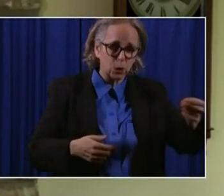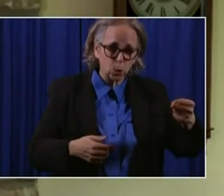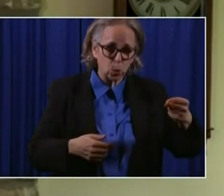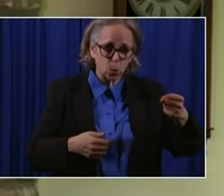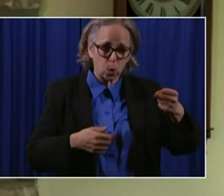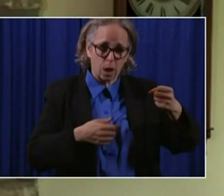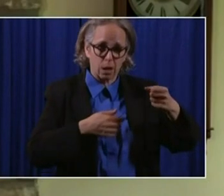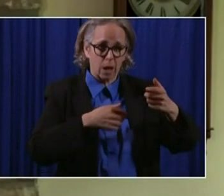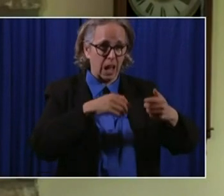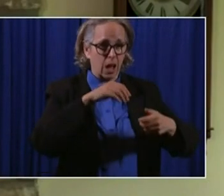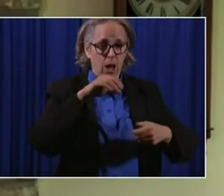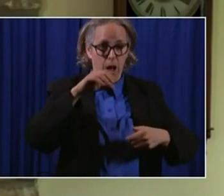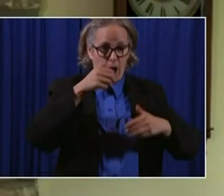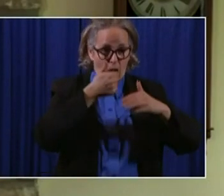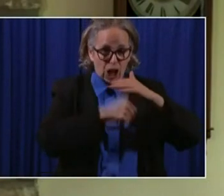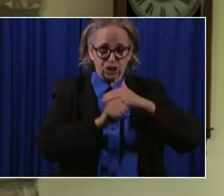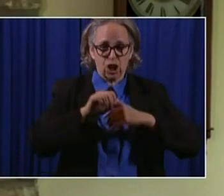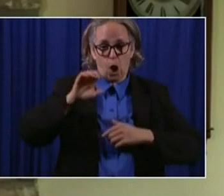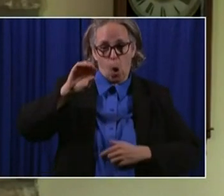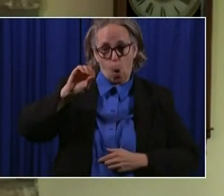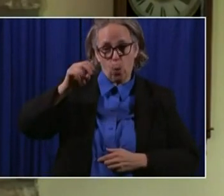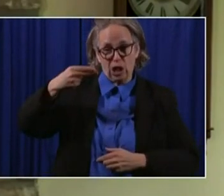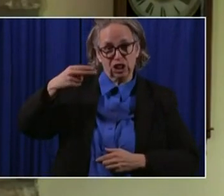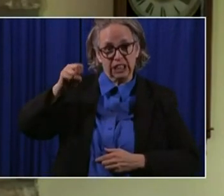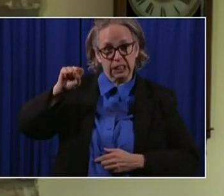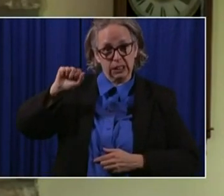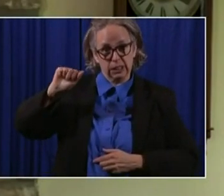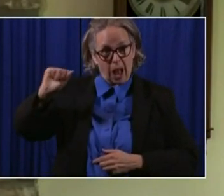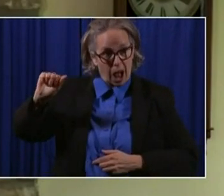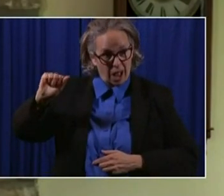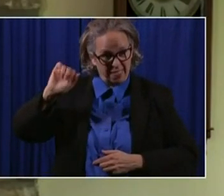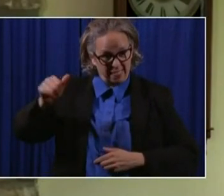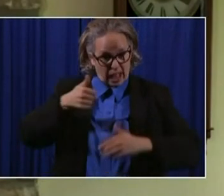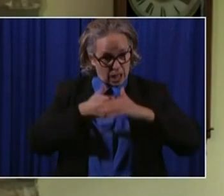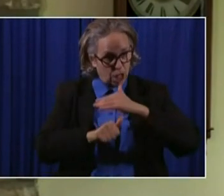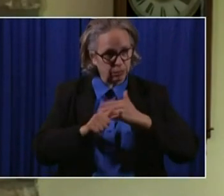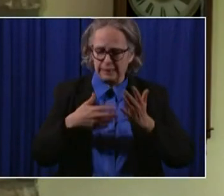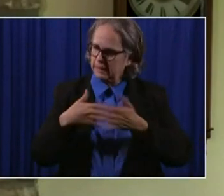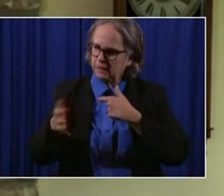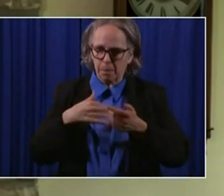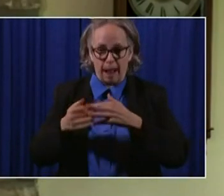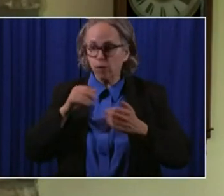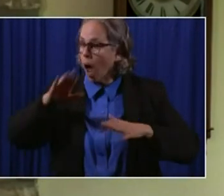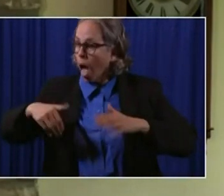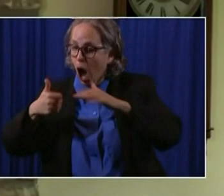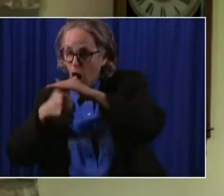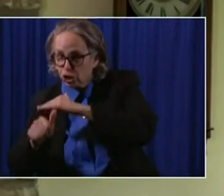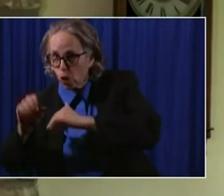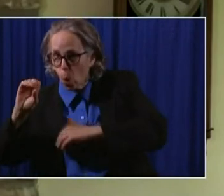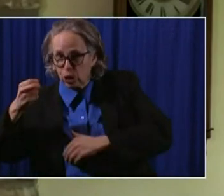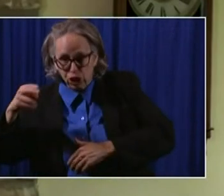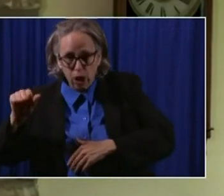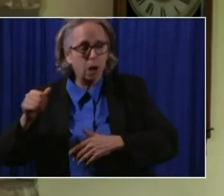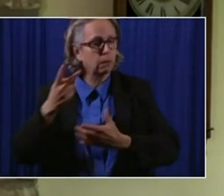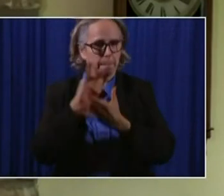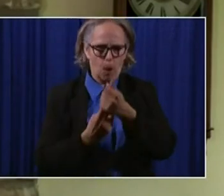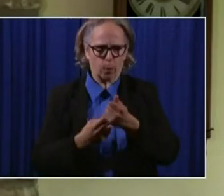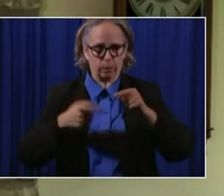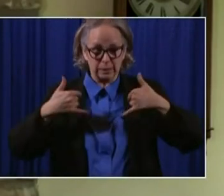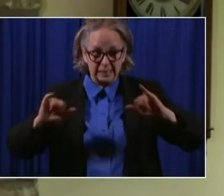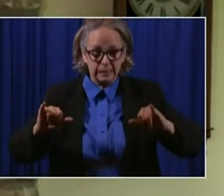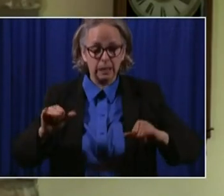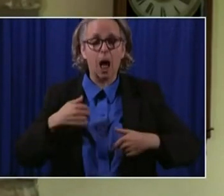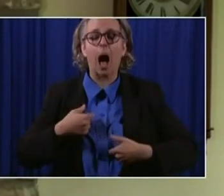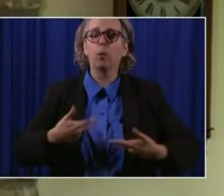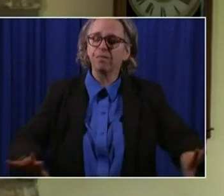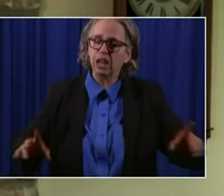Athletic Association or not. We have certainly heard from parents. We've heard from athletes. We've